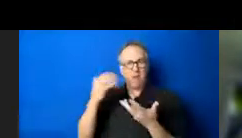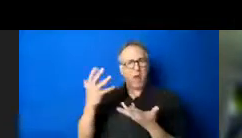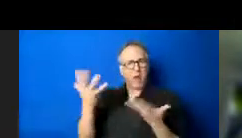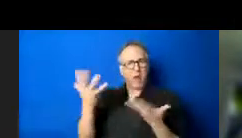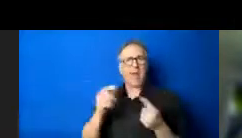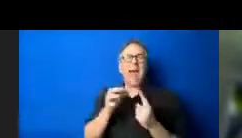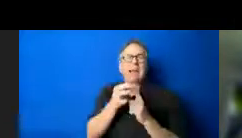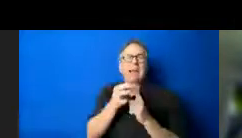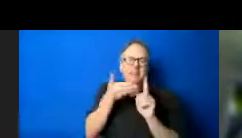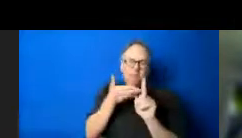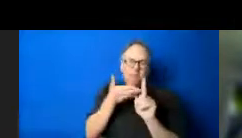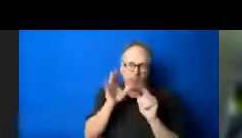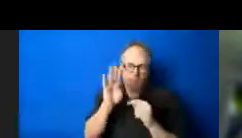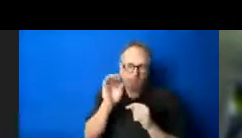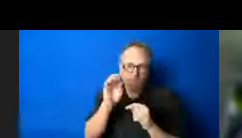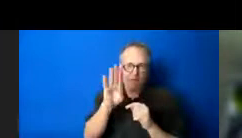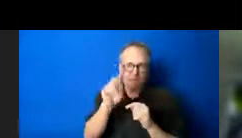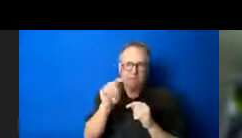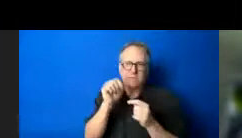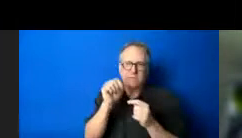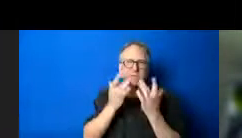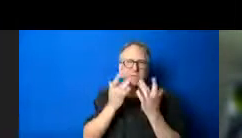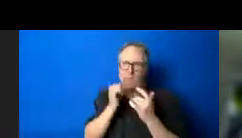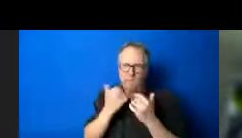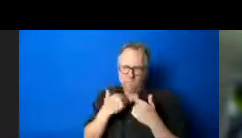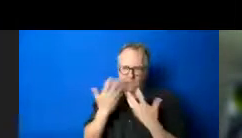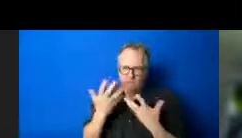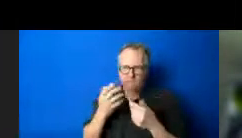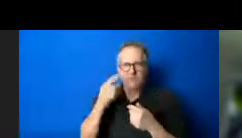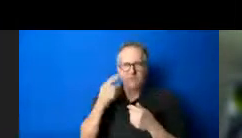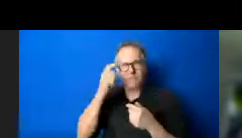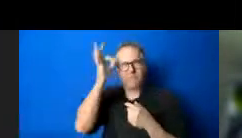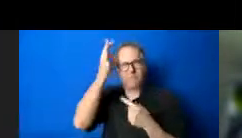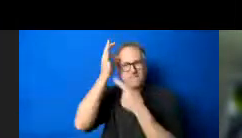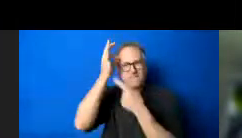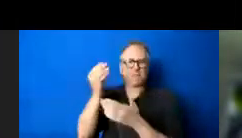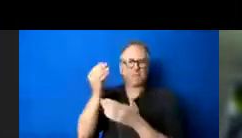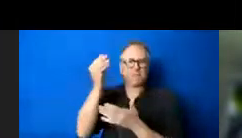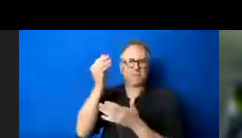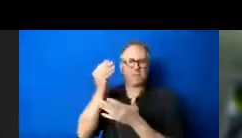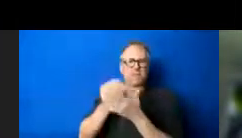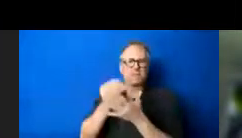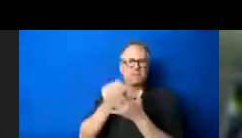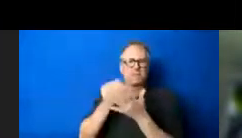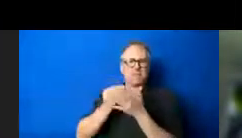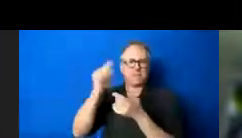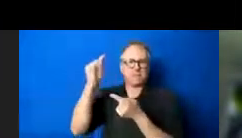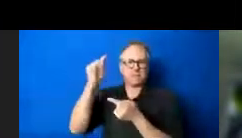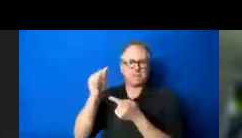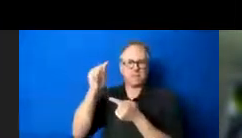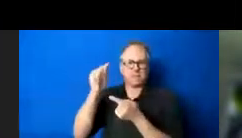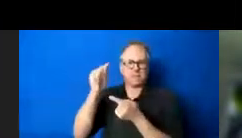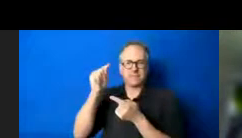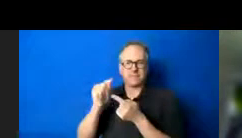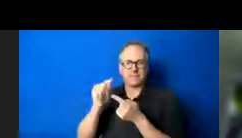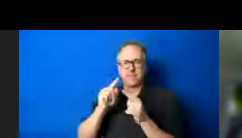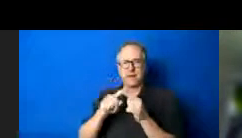one. So we have heard that this is because of federal funding going down, but by